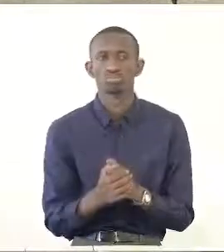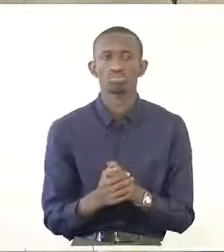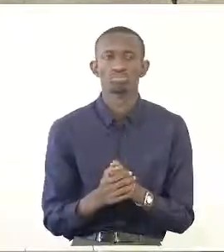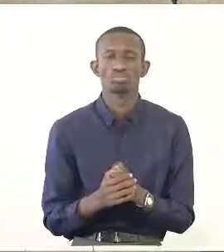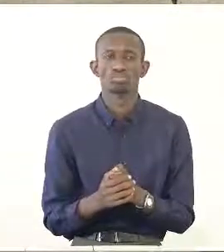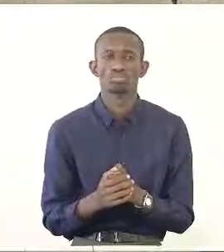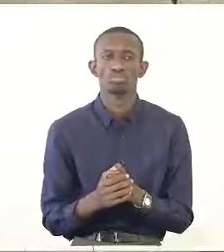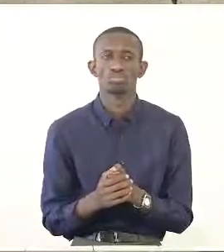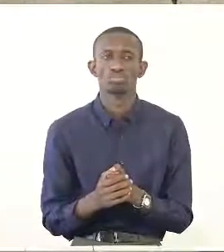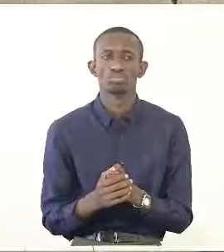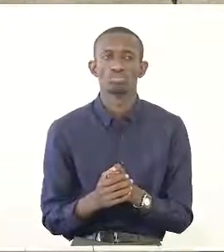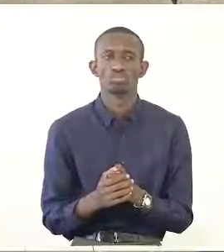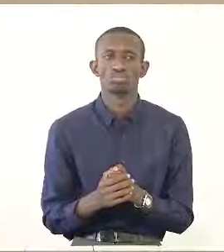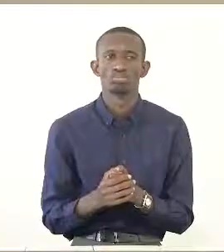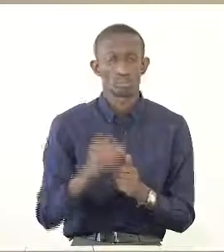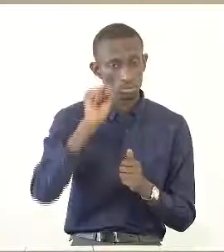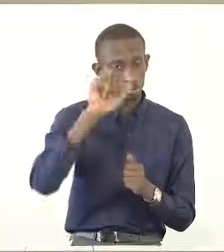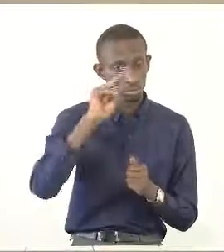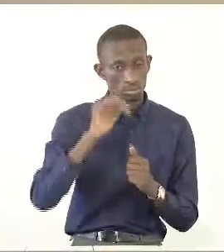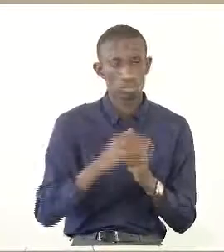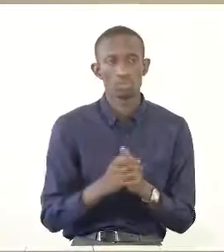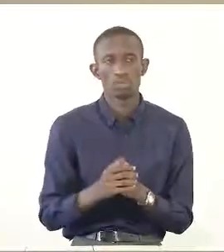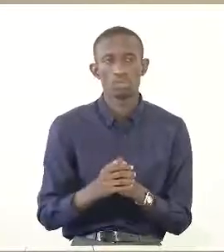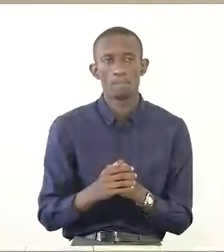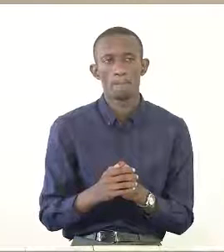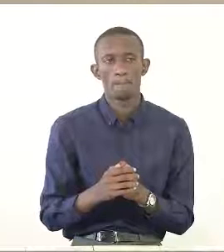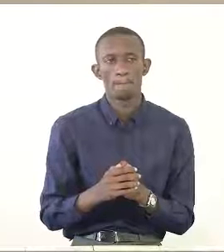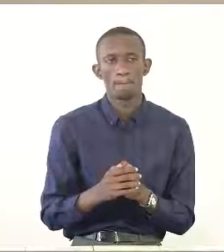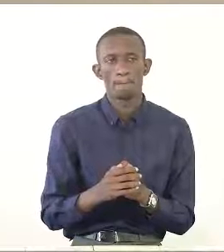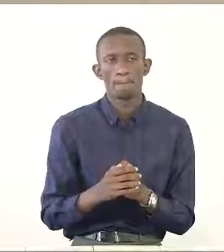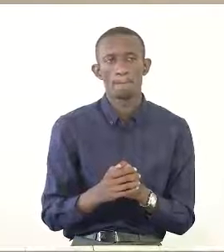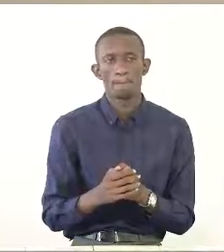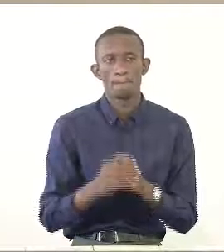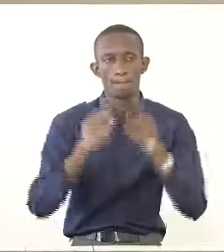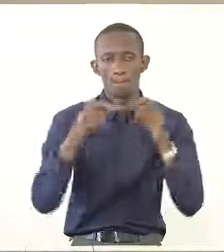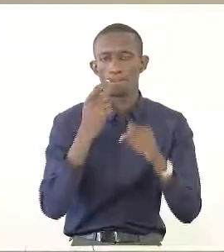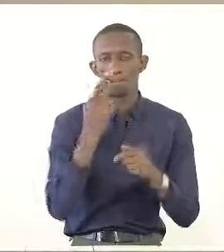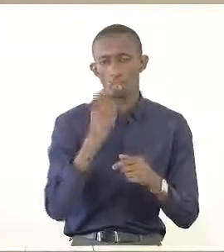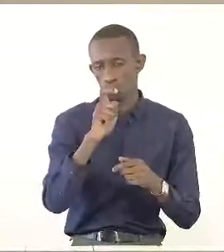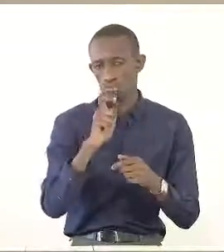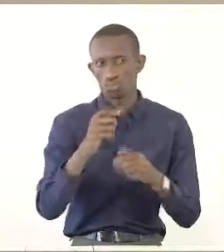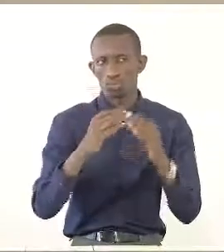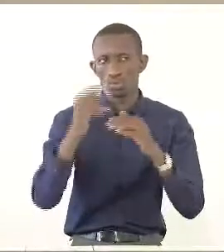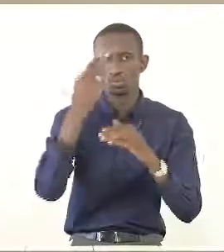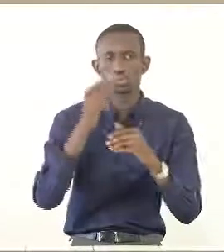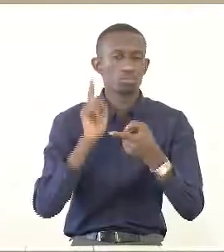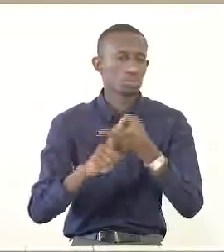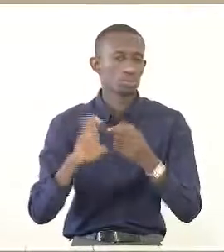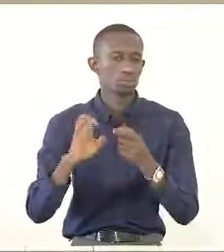arcsine of x squared, then plus c, and I'm